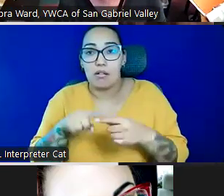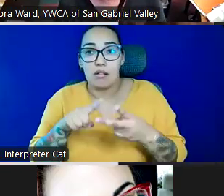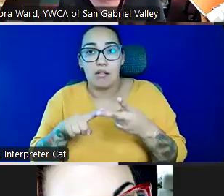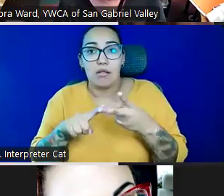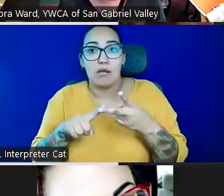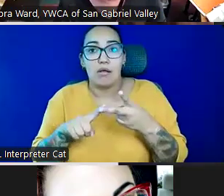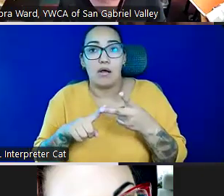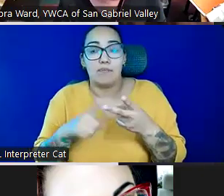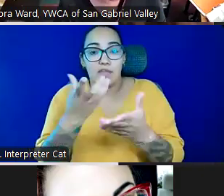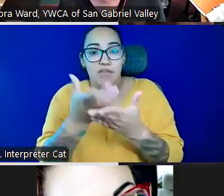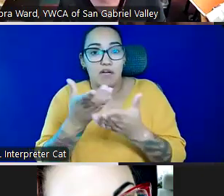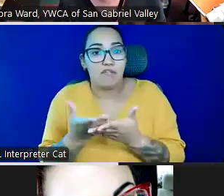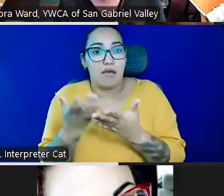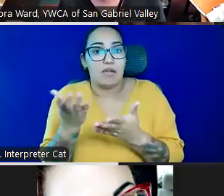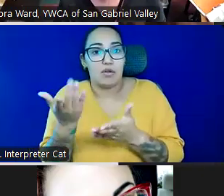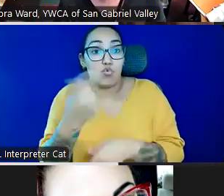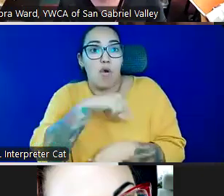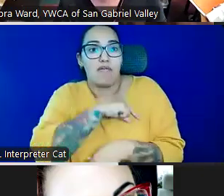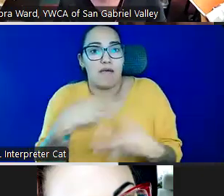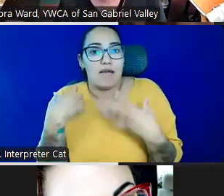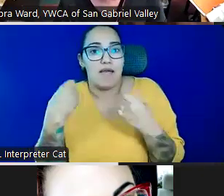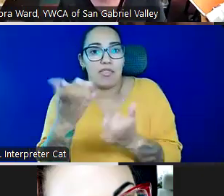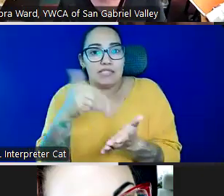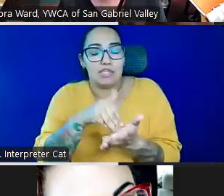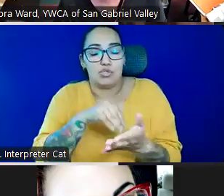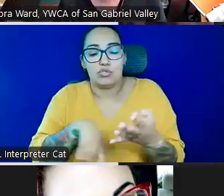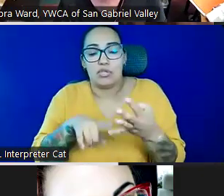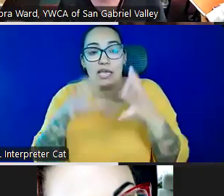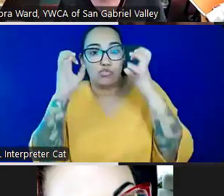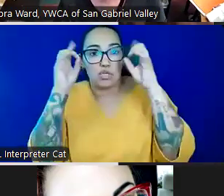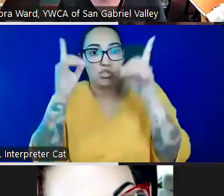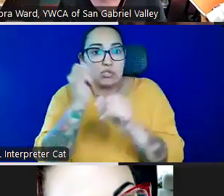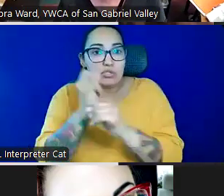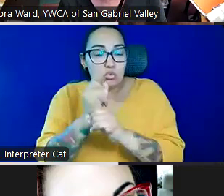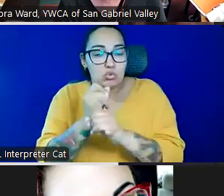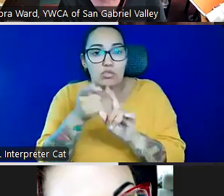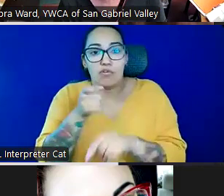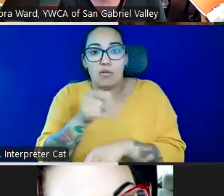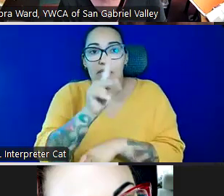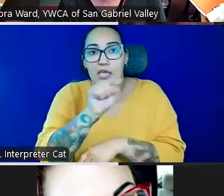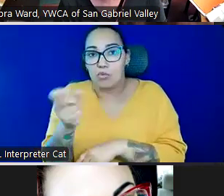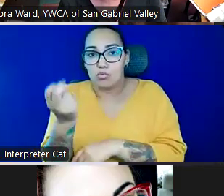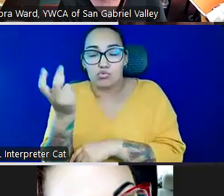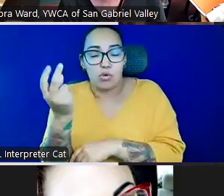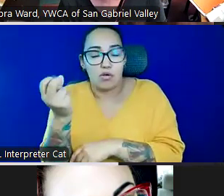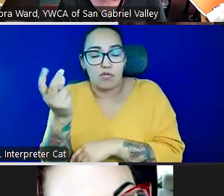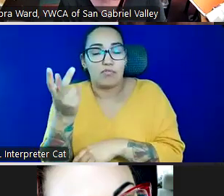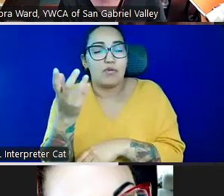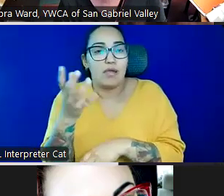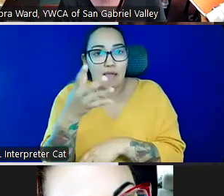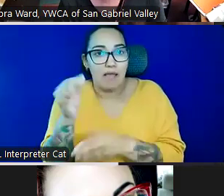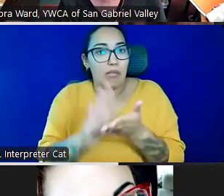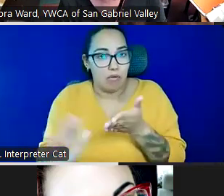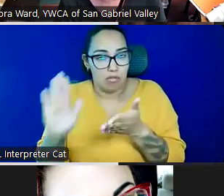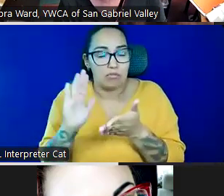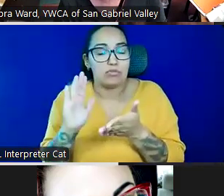qualified health centers or health centers. We have educational institutions from K through 12, as well as the